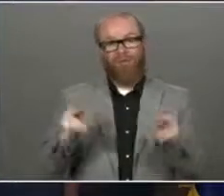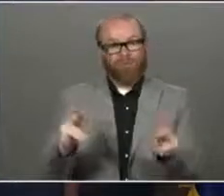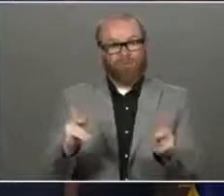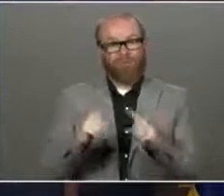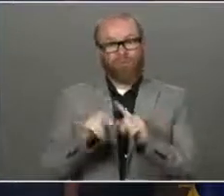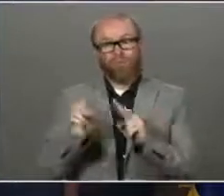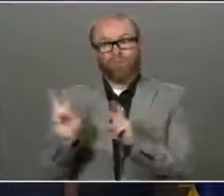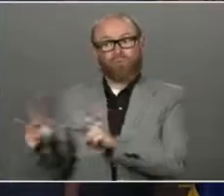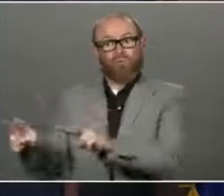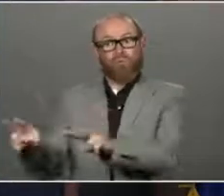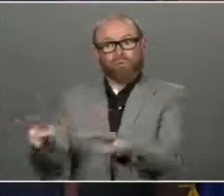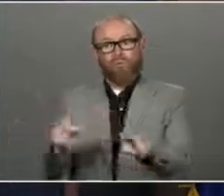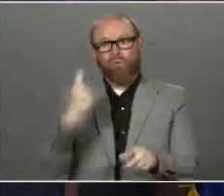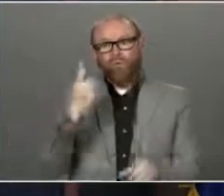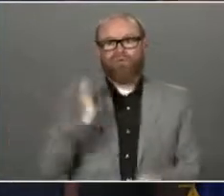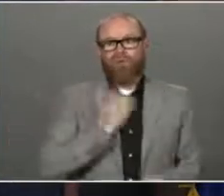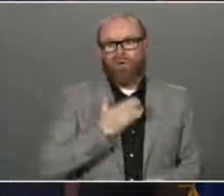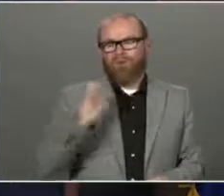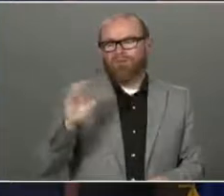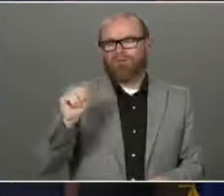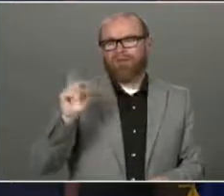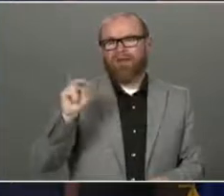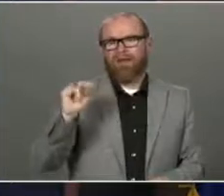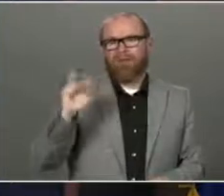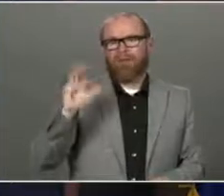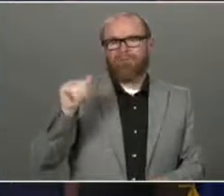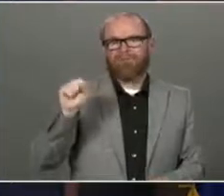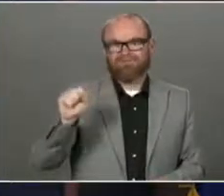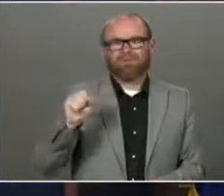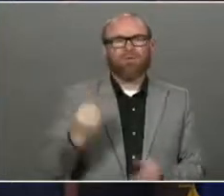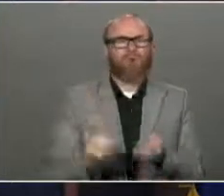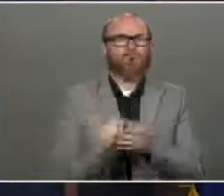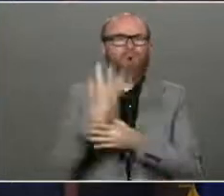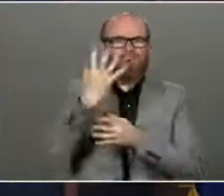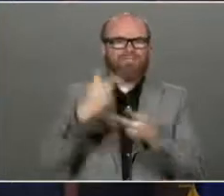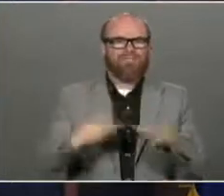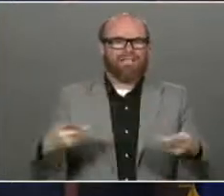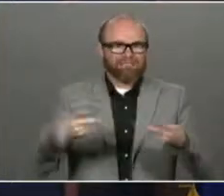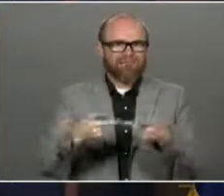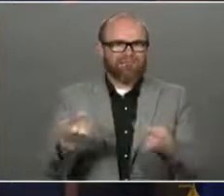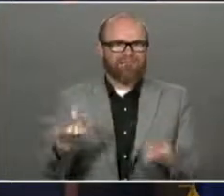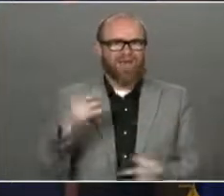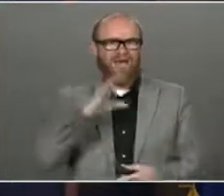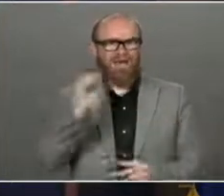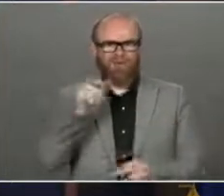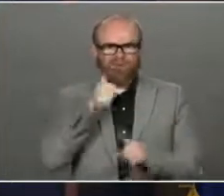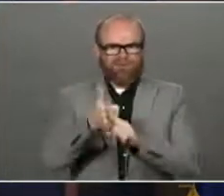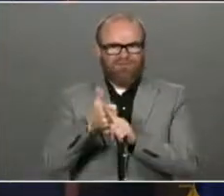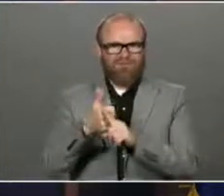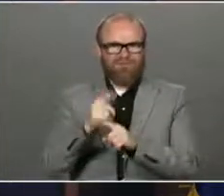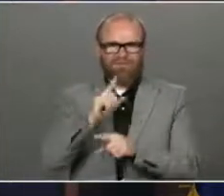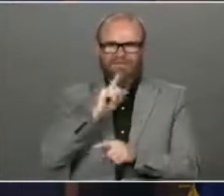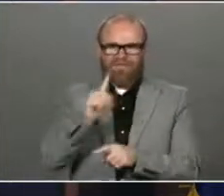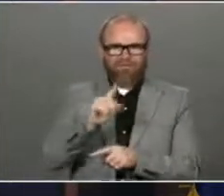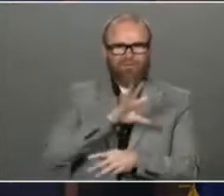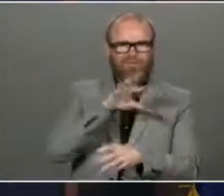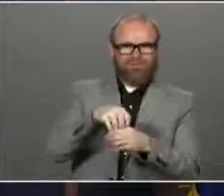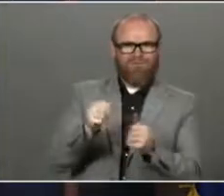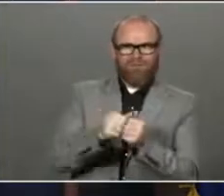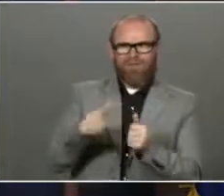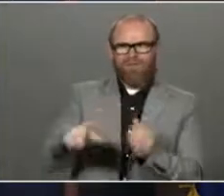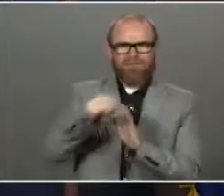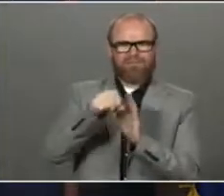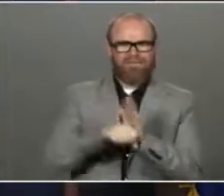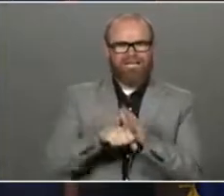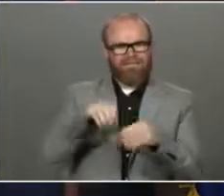tour one of our cannabis growing sites. A company that is participating with the